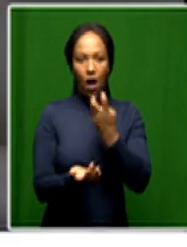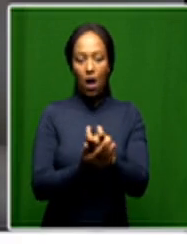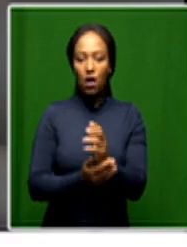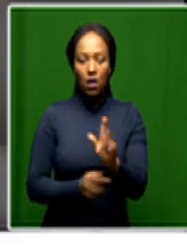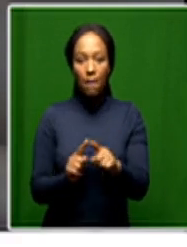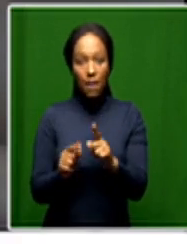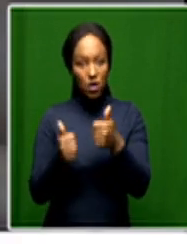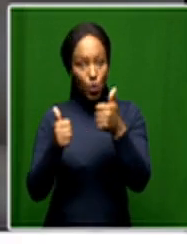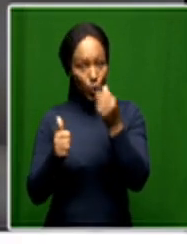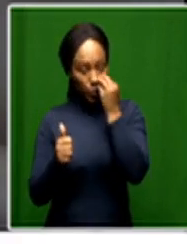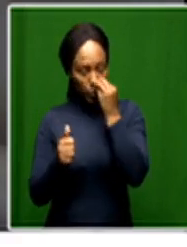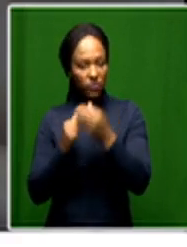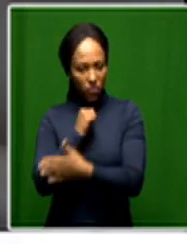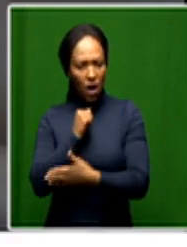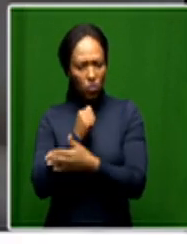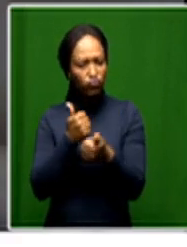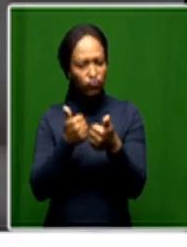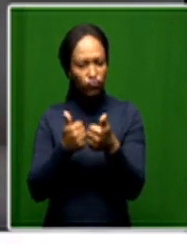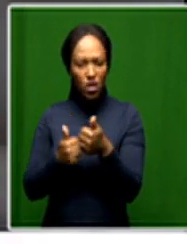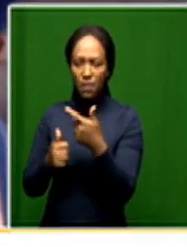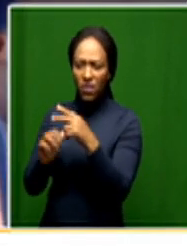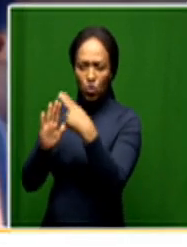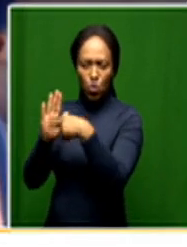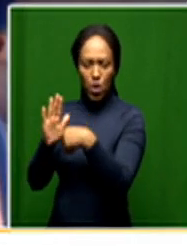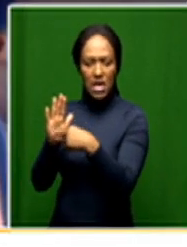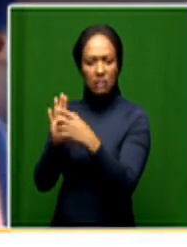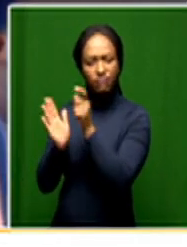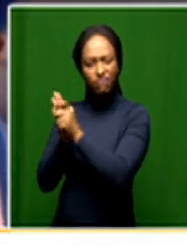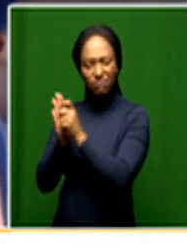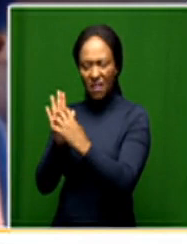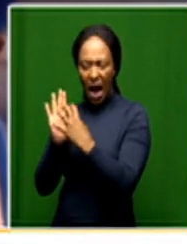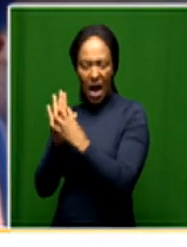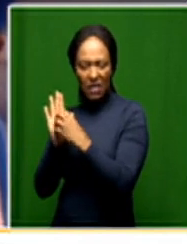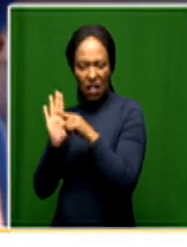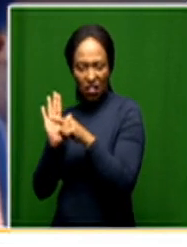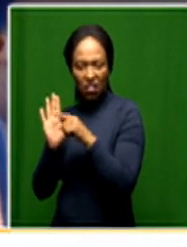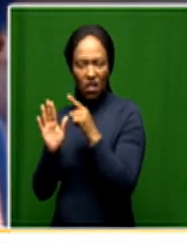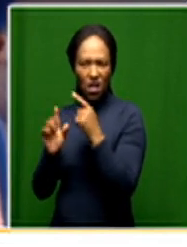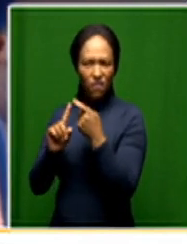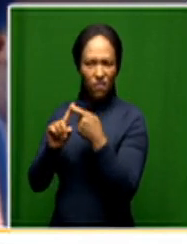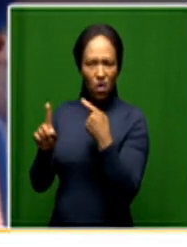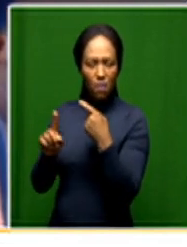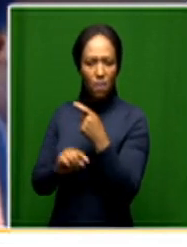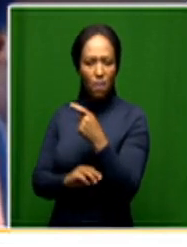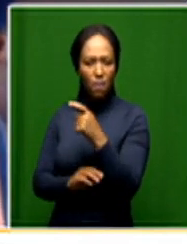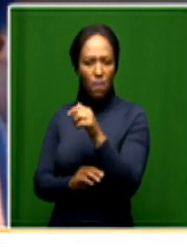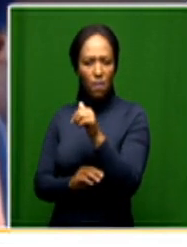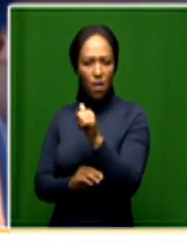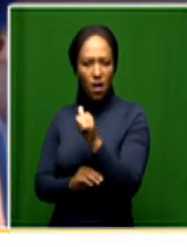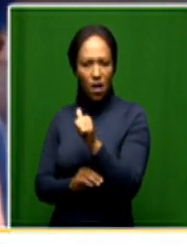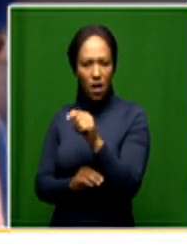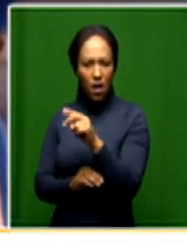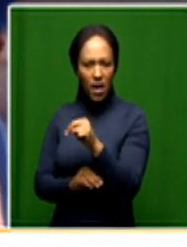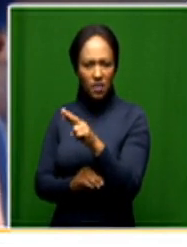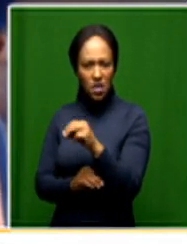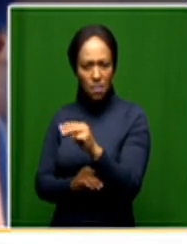actually be good news for us as a country. Yeah, I did read an article, and I think it was just something that came out from Adrian Gore. I'm sure you